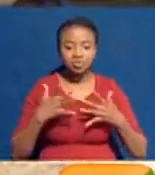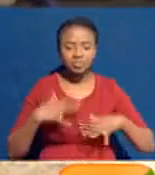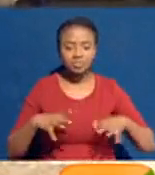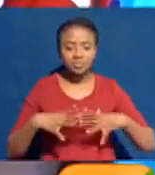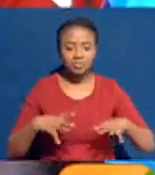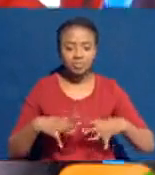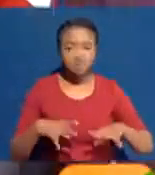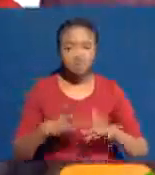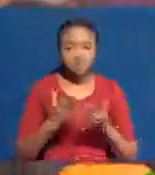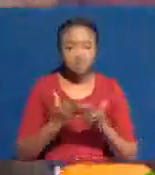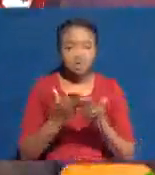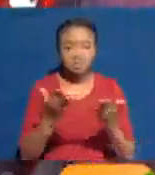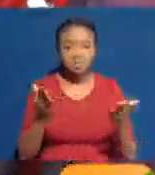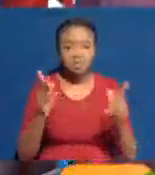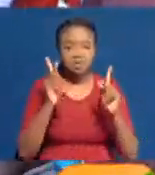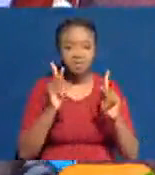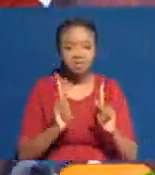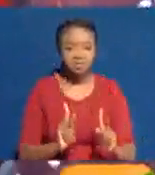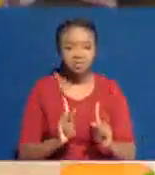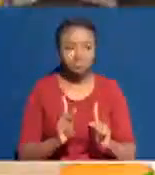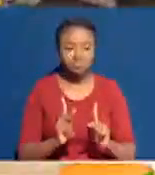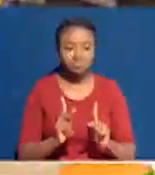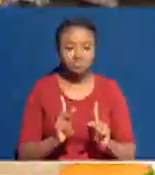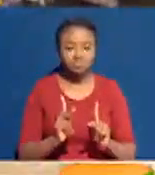our products that we offer. And I think quite a